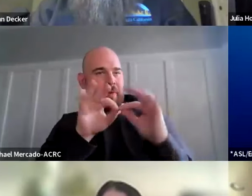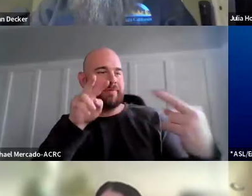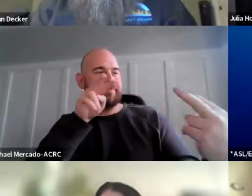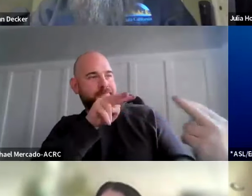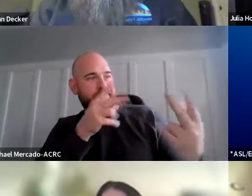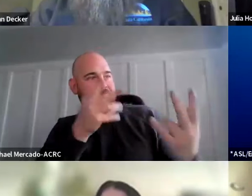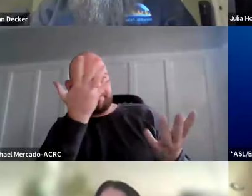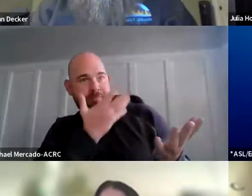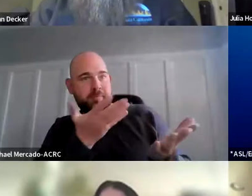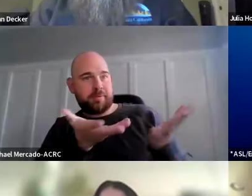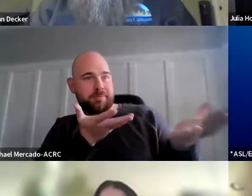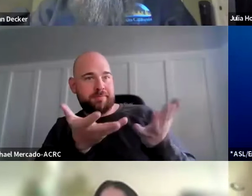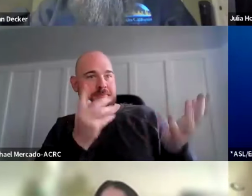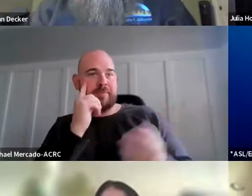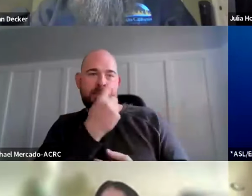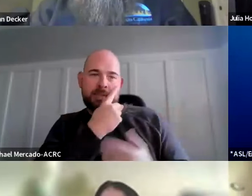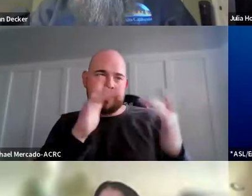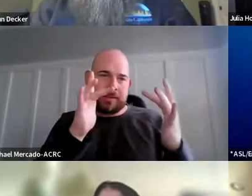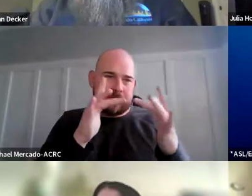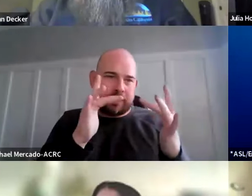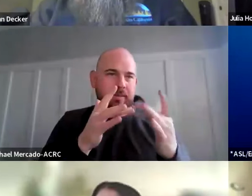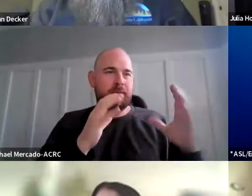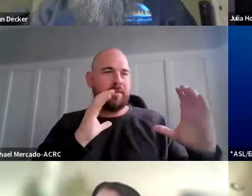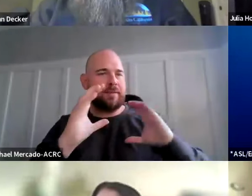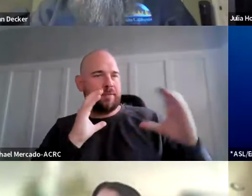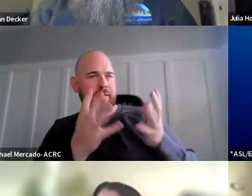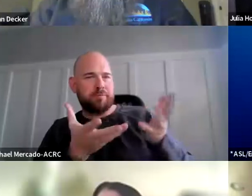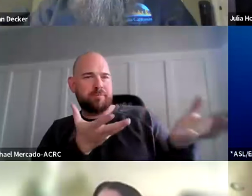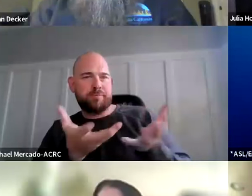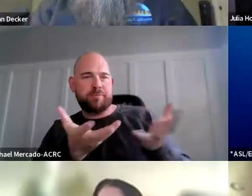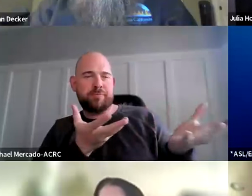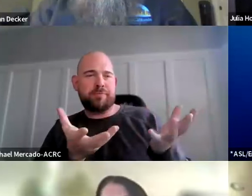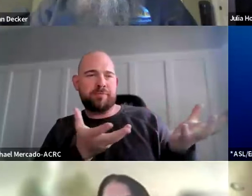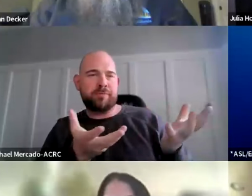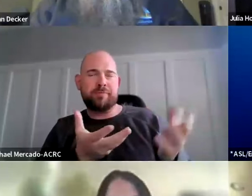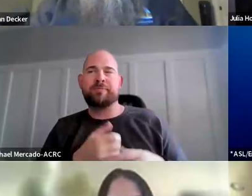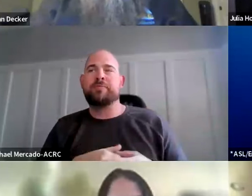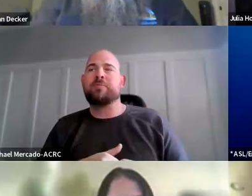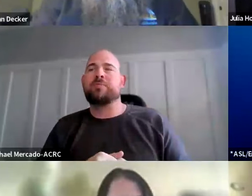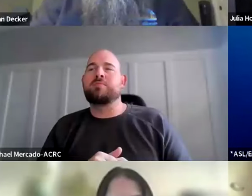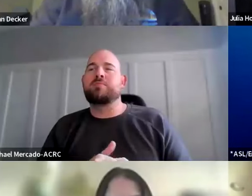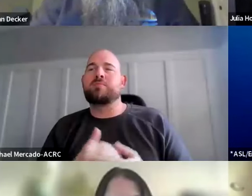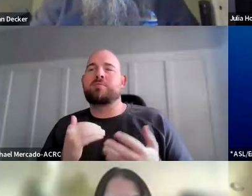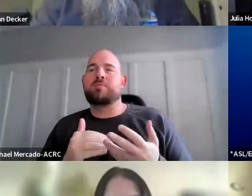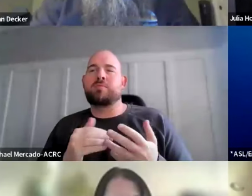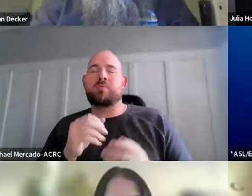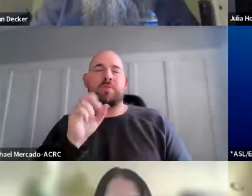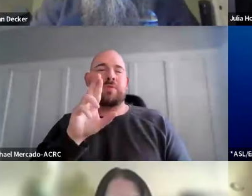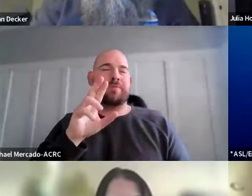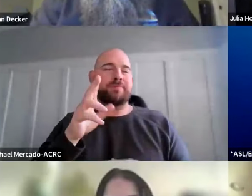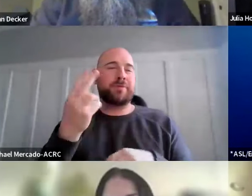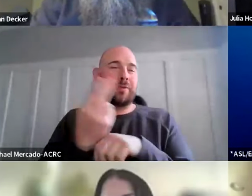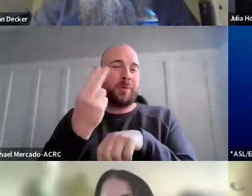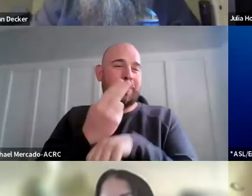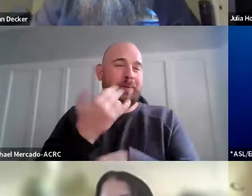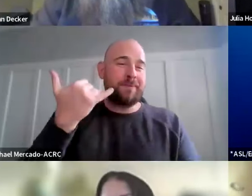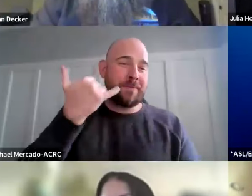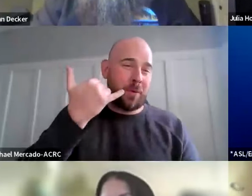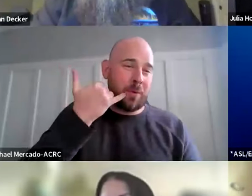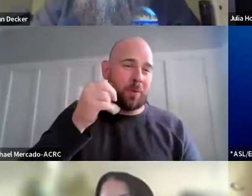person. Also, eye contact is very important. This is a lot of is communicated via the gestures